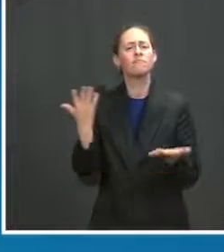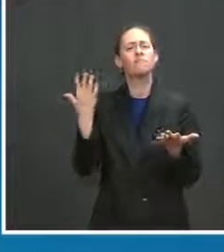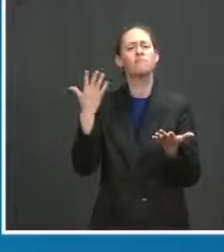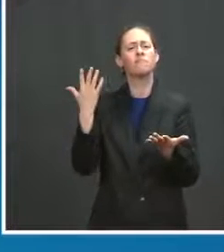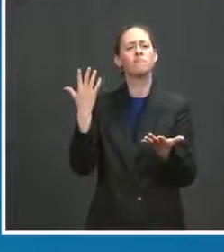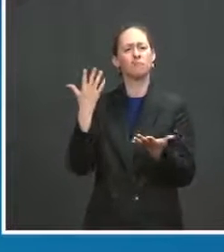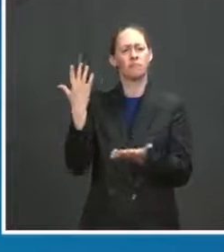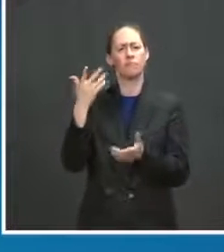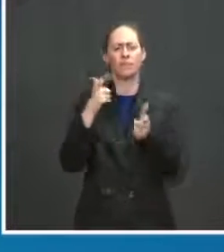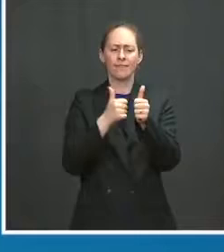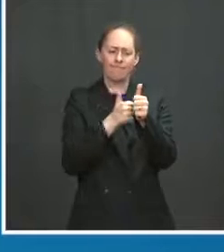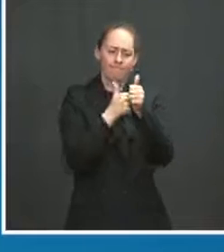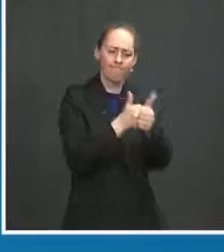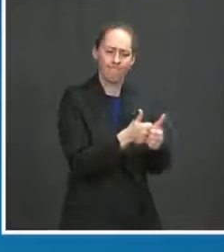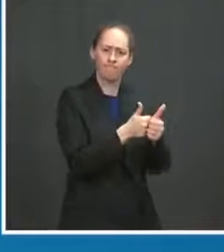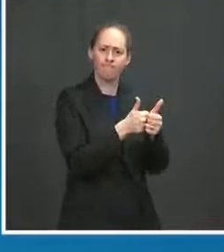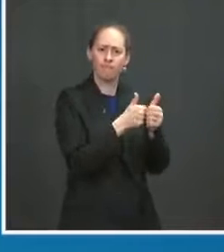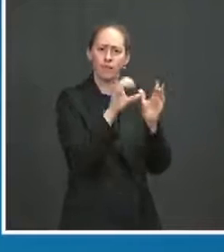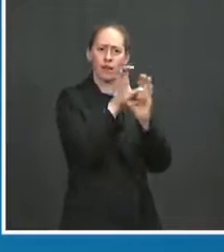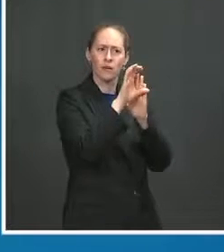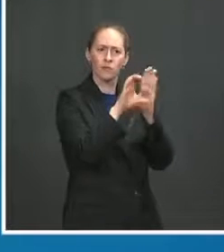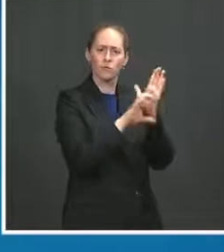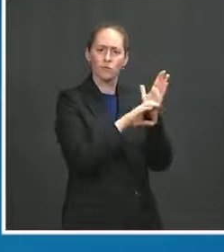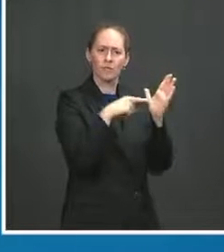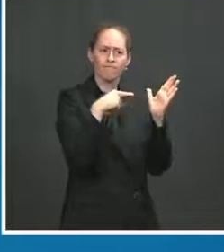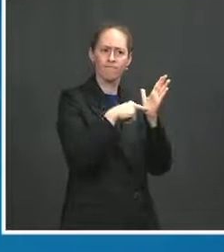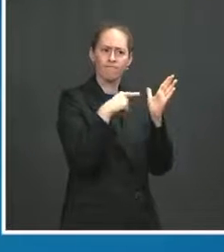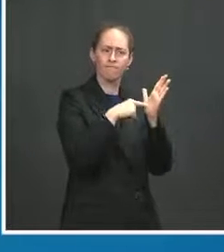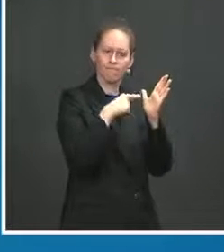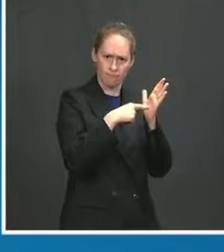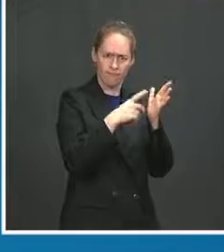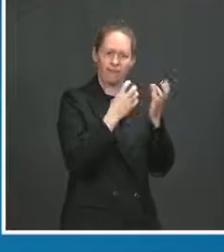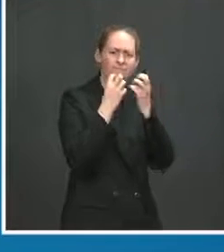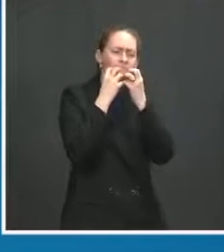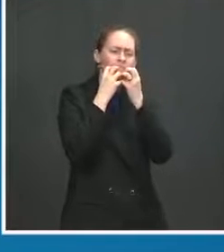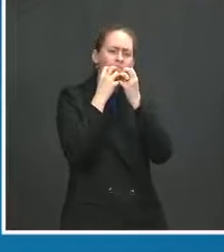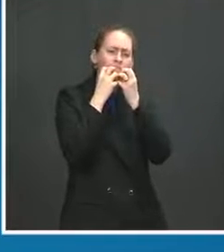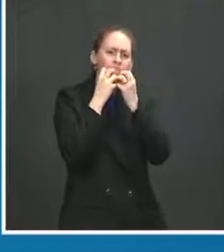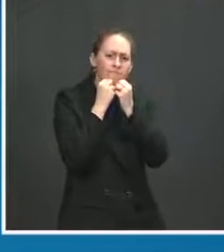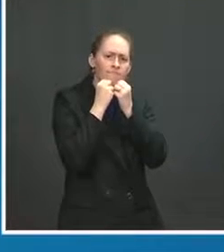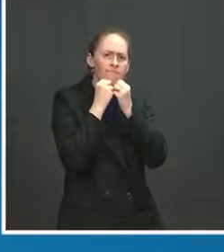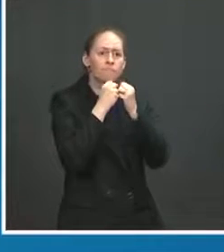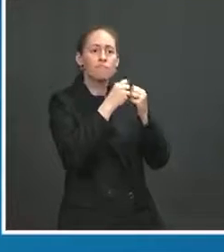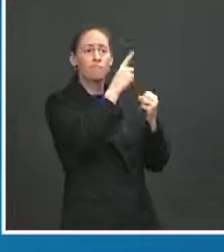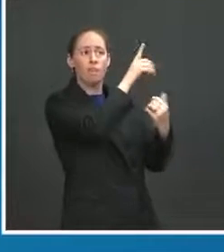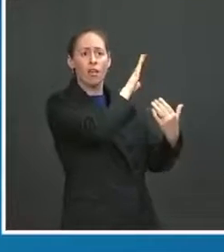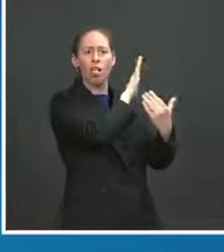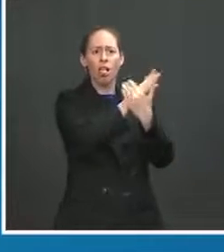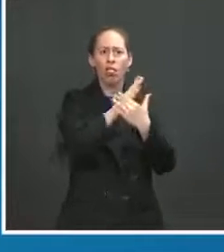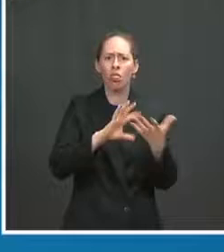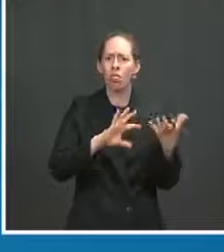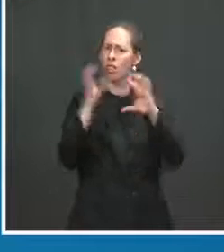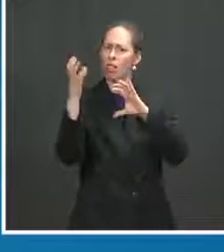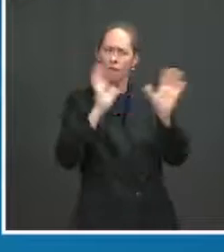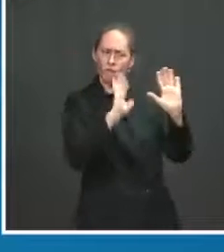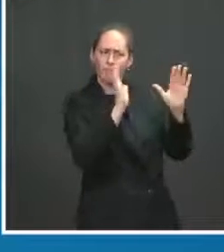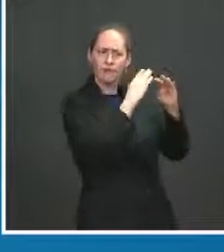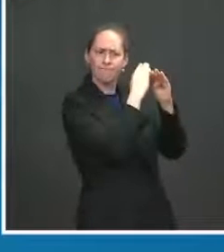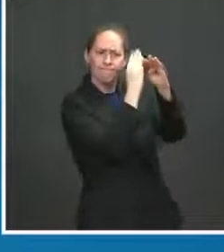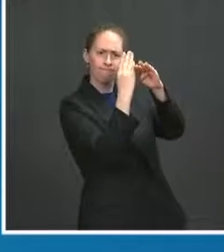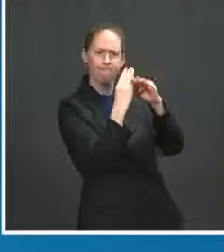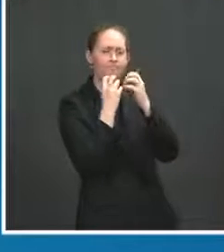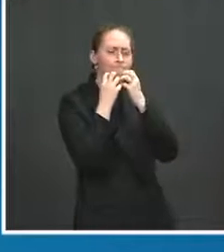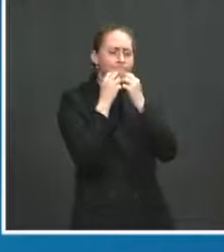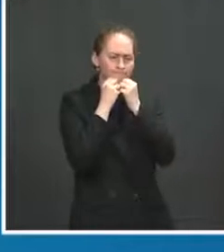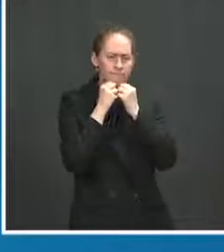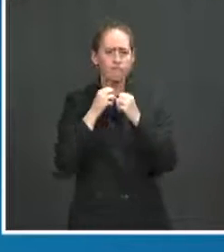against all enemies. An oath that has its roots in the founding